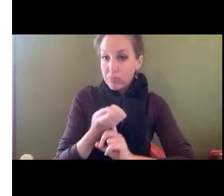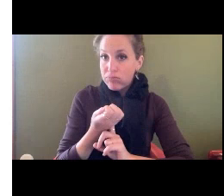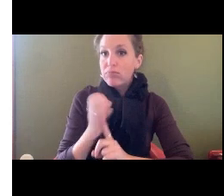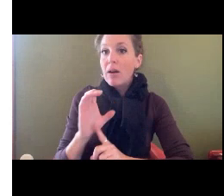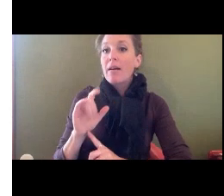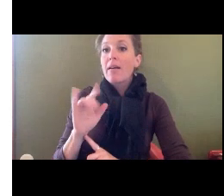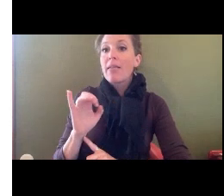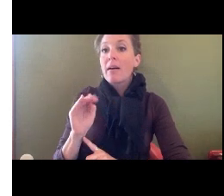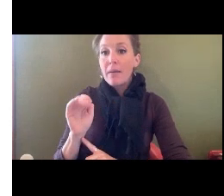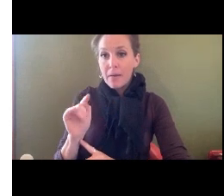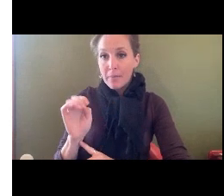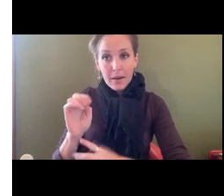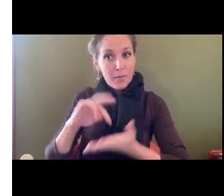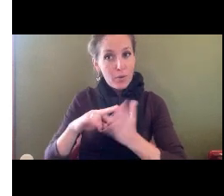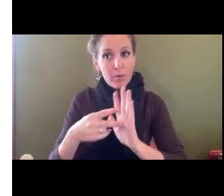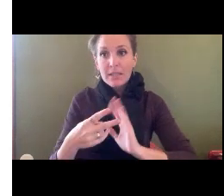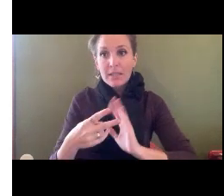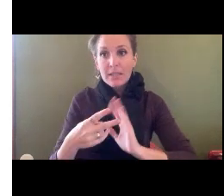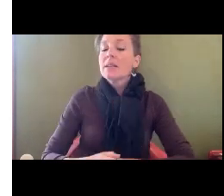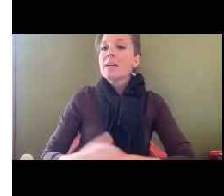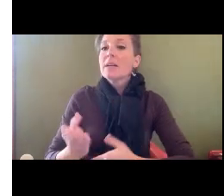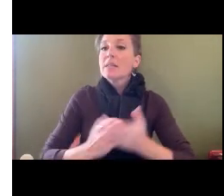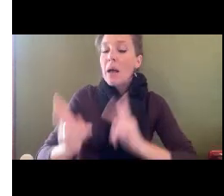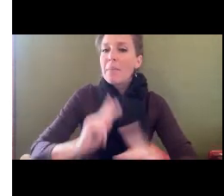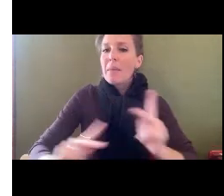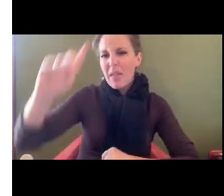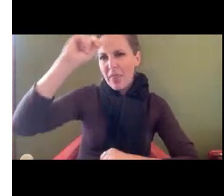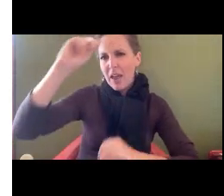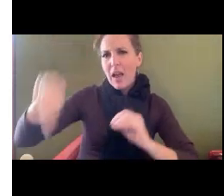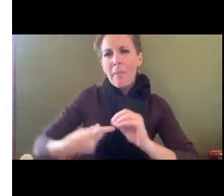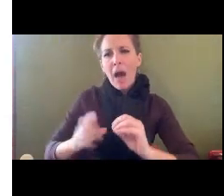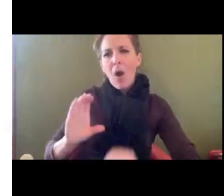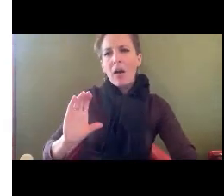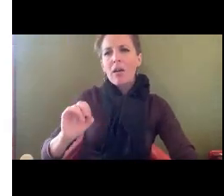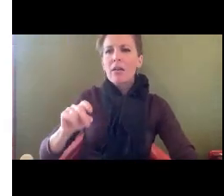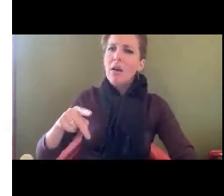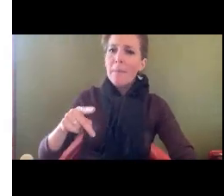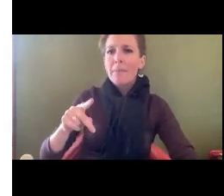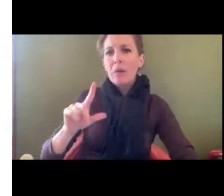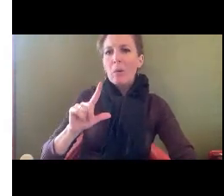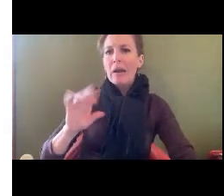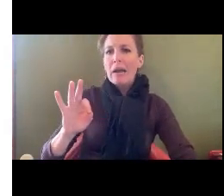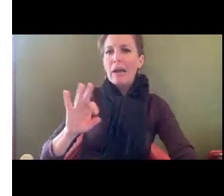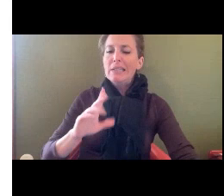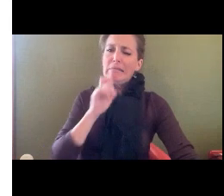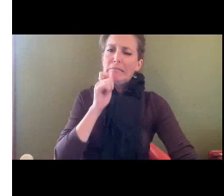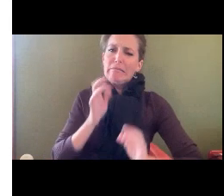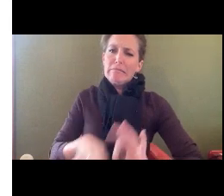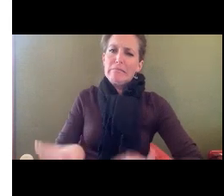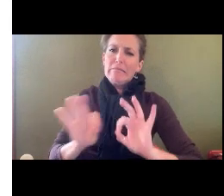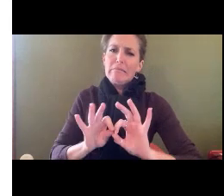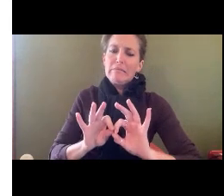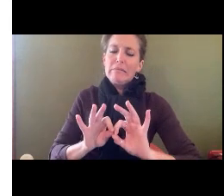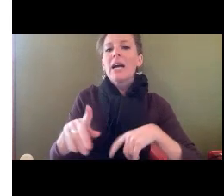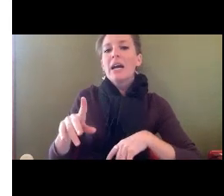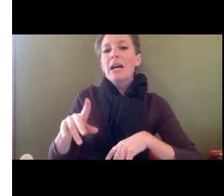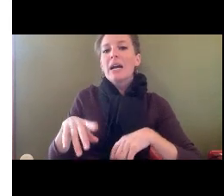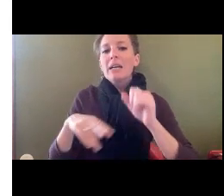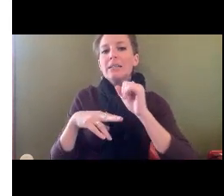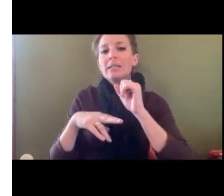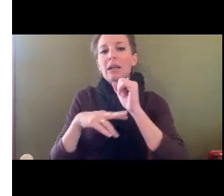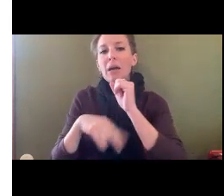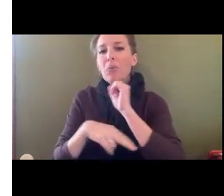purposes. So some people think of COP29 as not as important as a bridge COP, but I do like